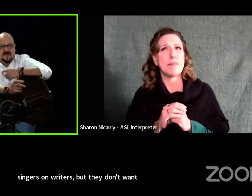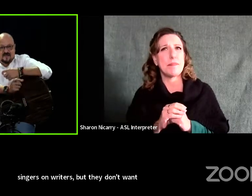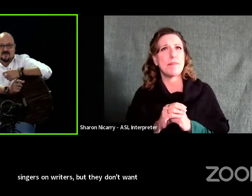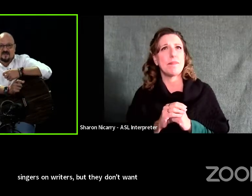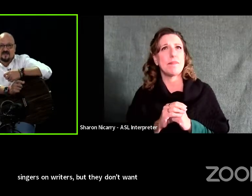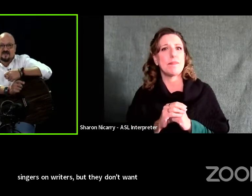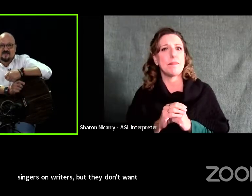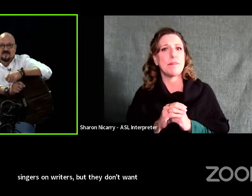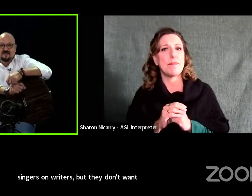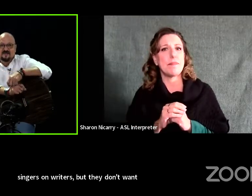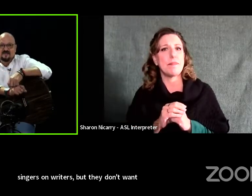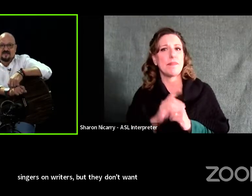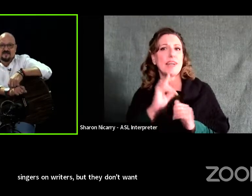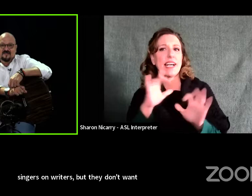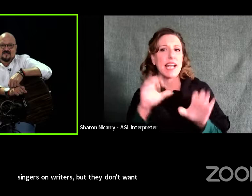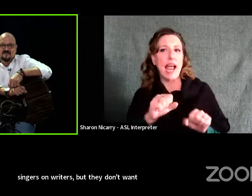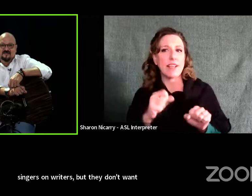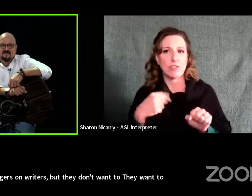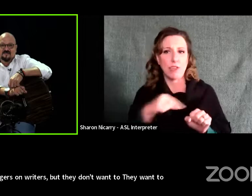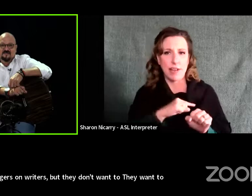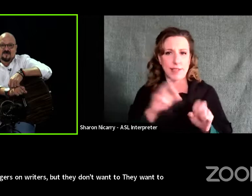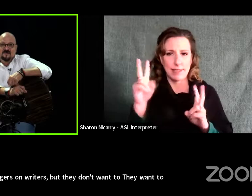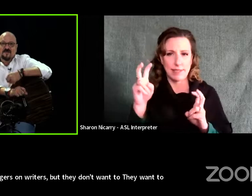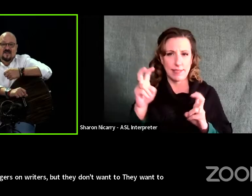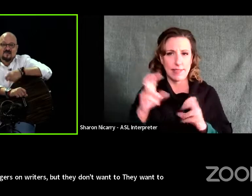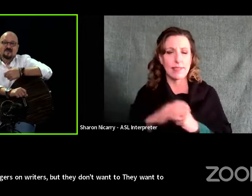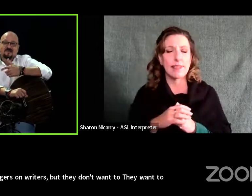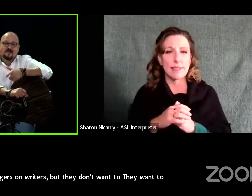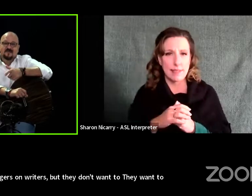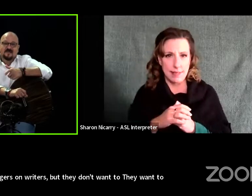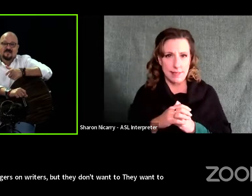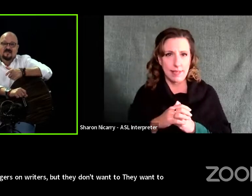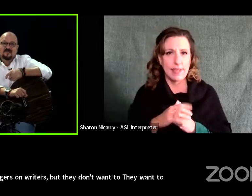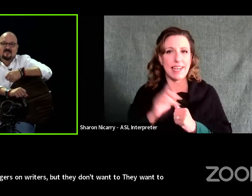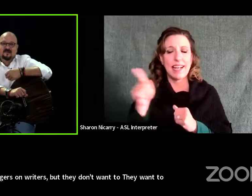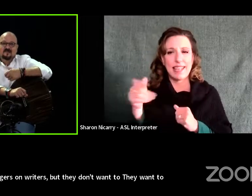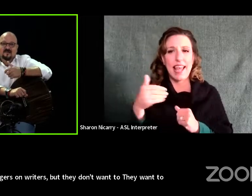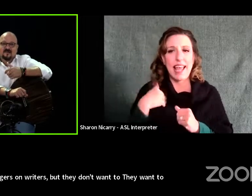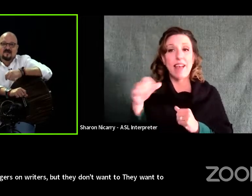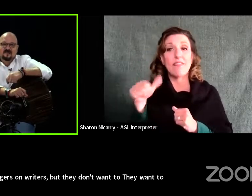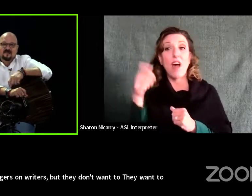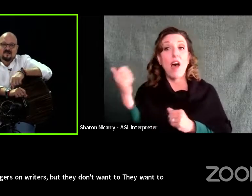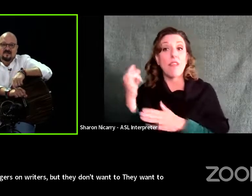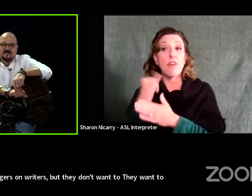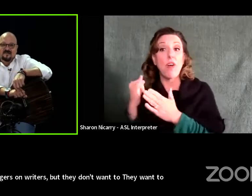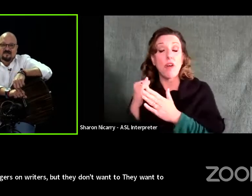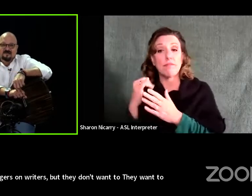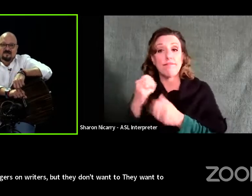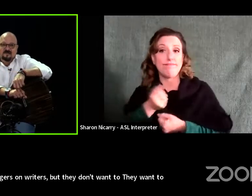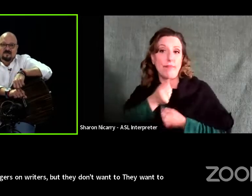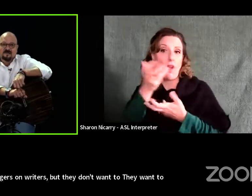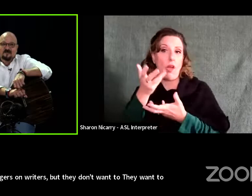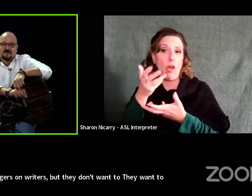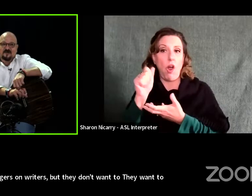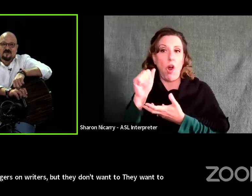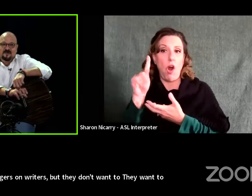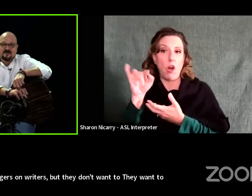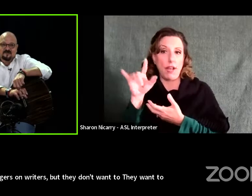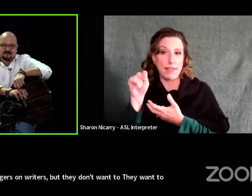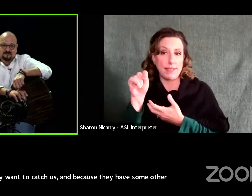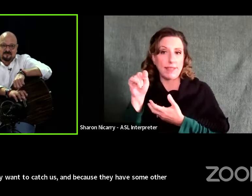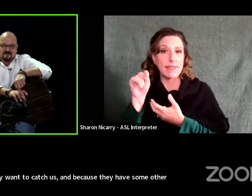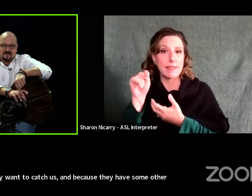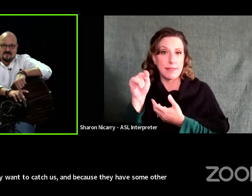they wanna catch us, and because they have some other artists that they wanna put all